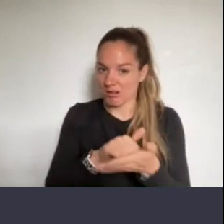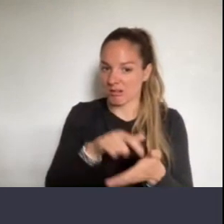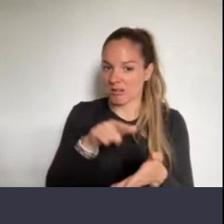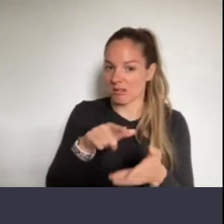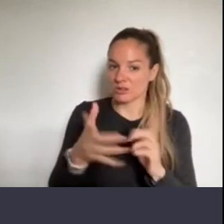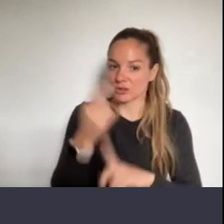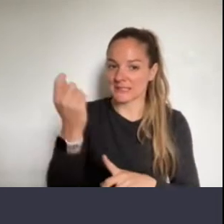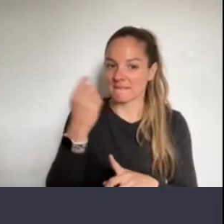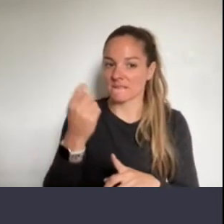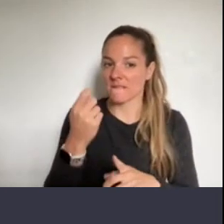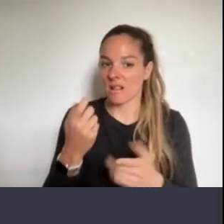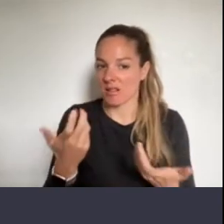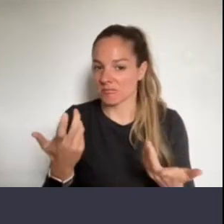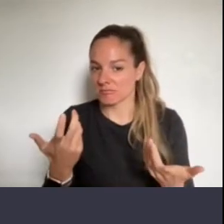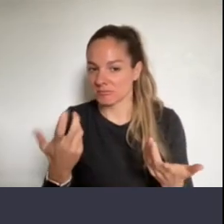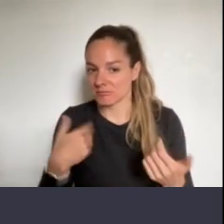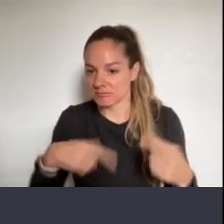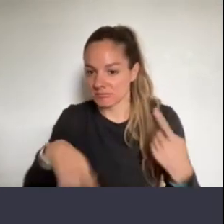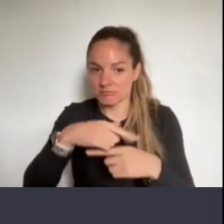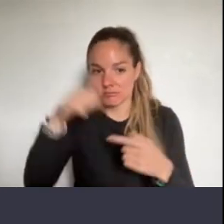not?